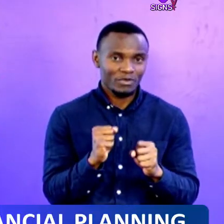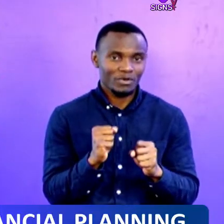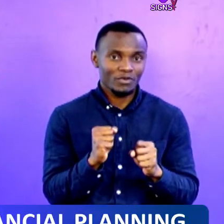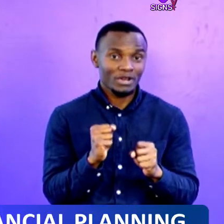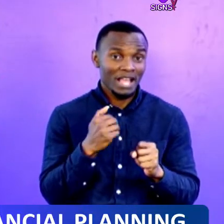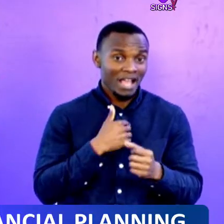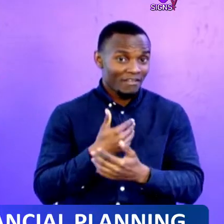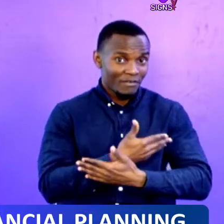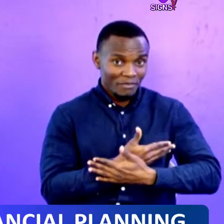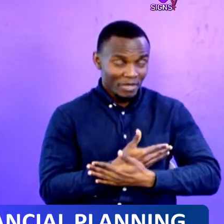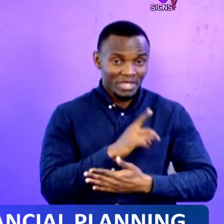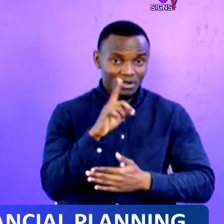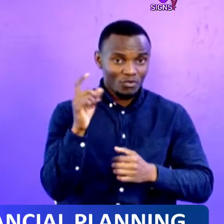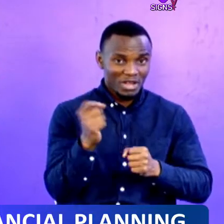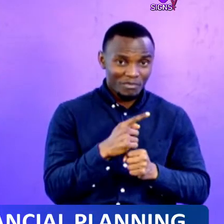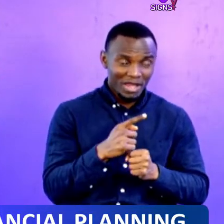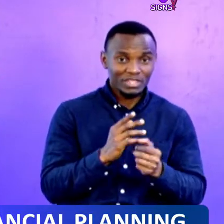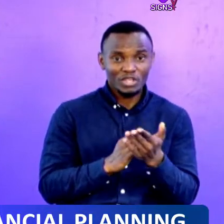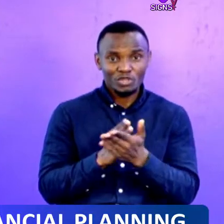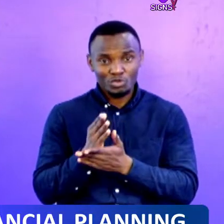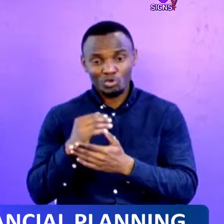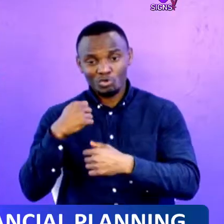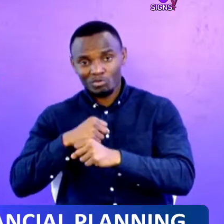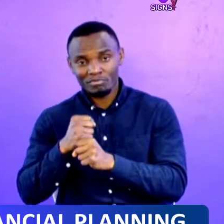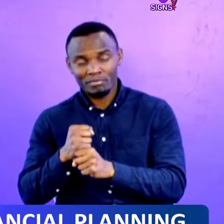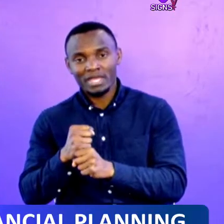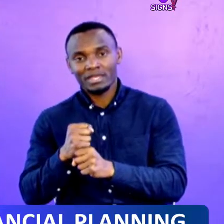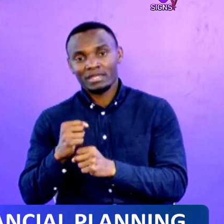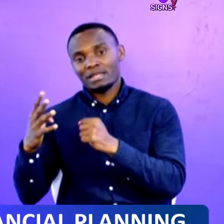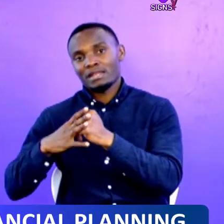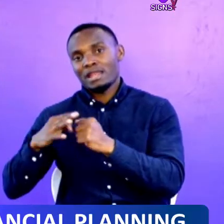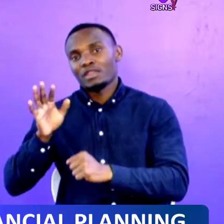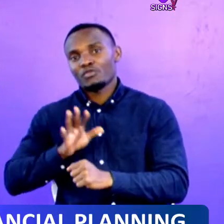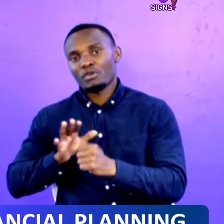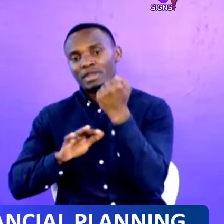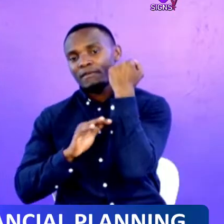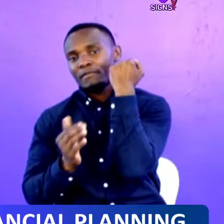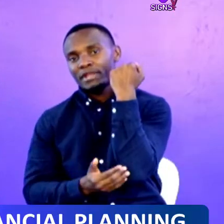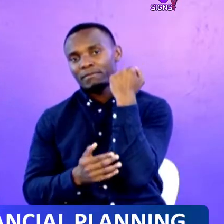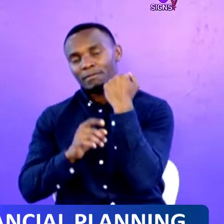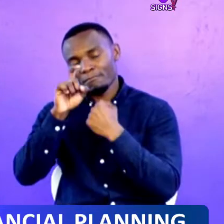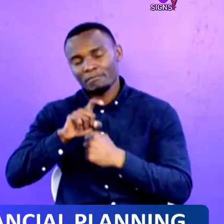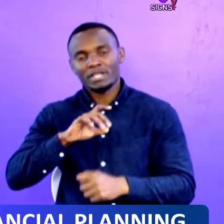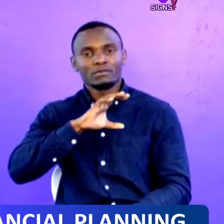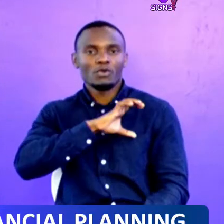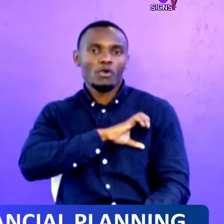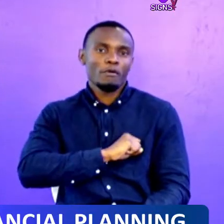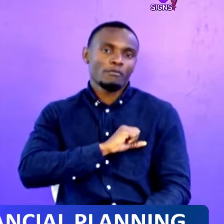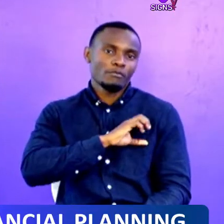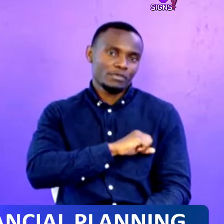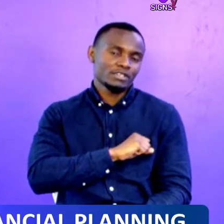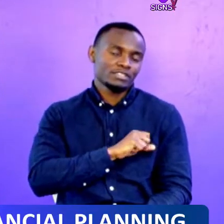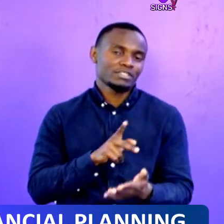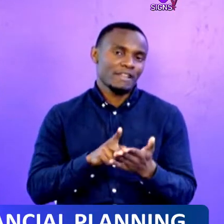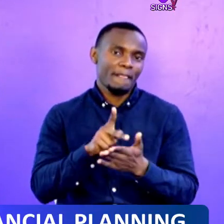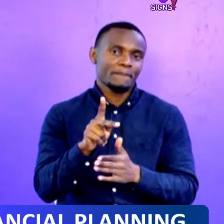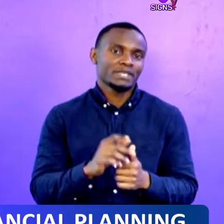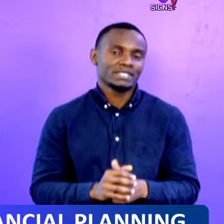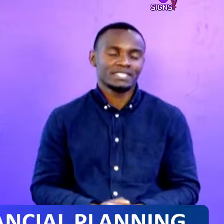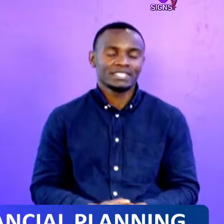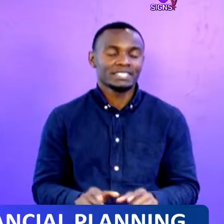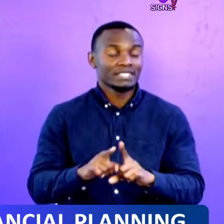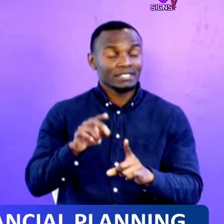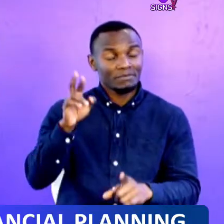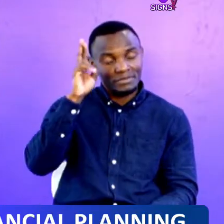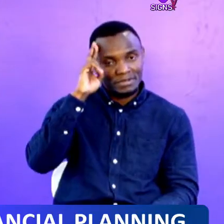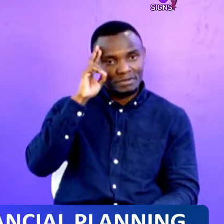have a baby a month by making 9 women pregnant. You have to be patient. Patient pays. It reminds me my